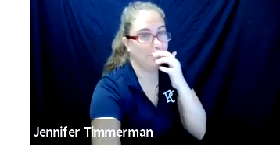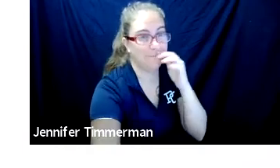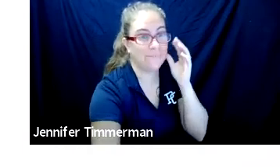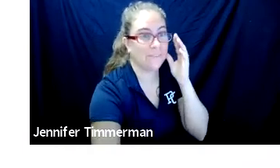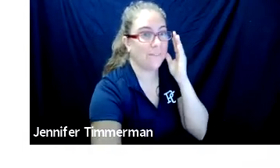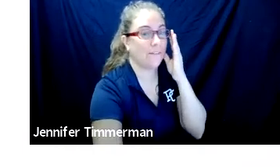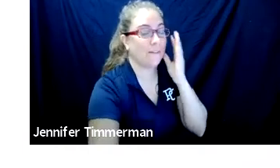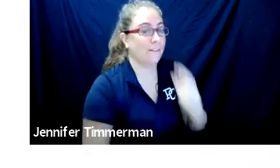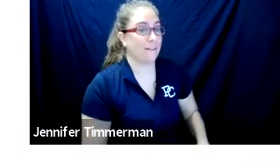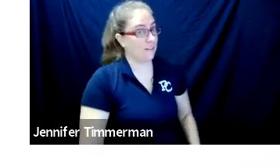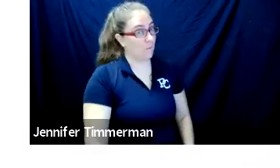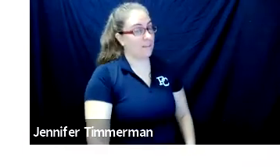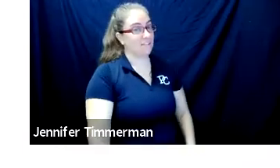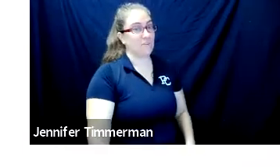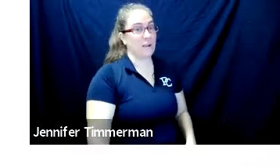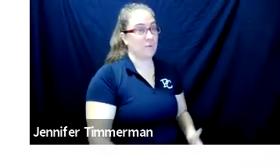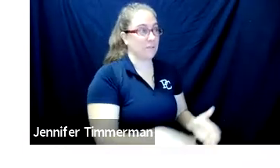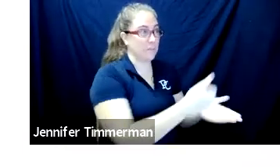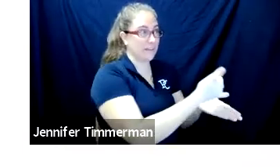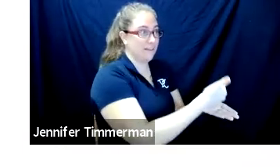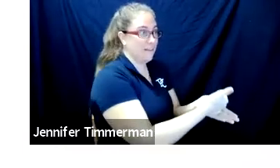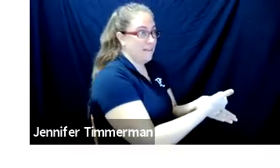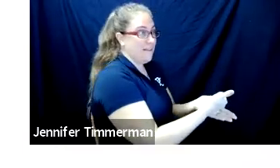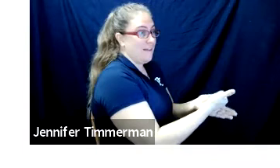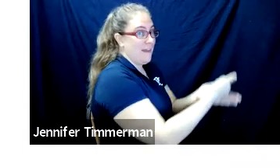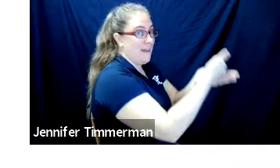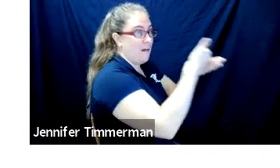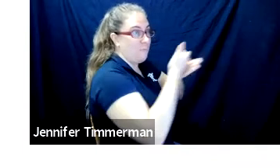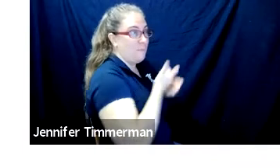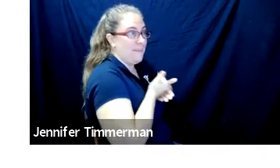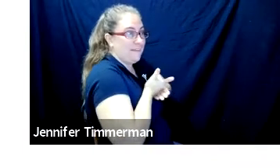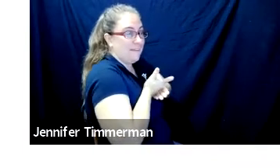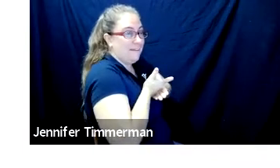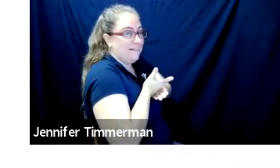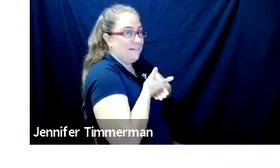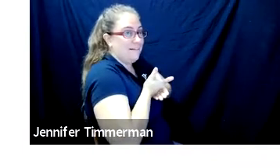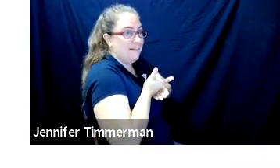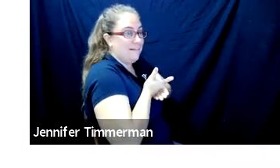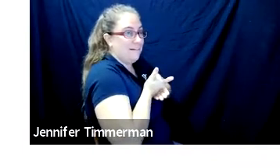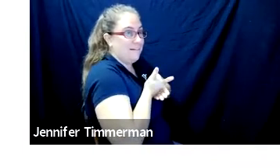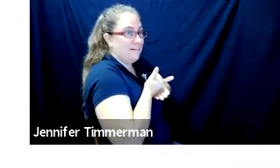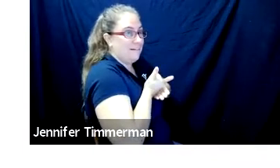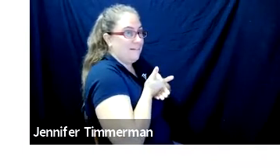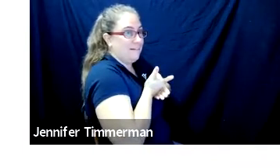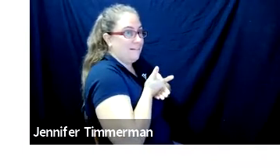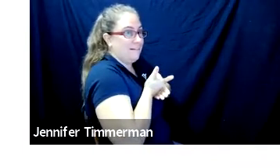Good. Now we get into the grammar a little bit. Help me,